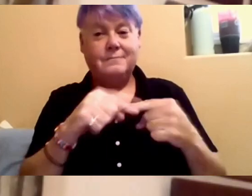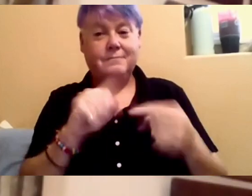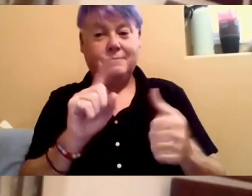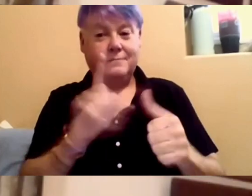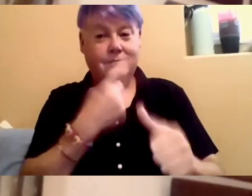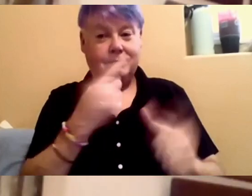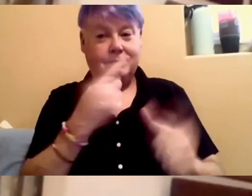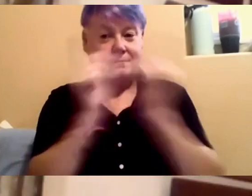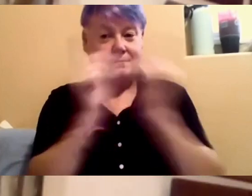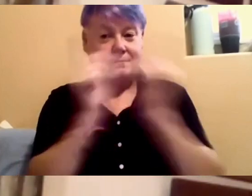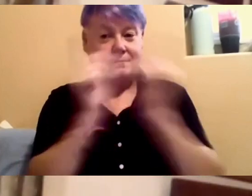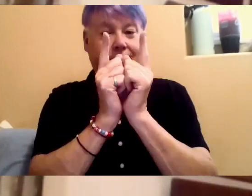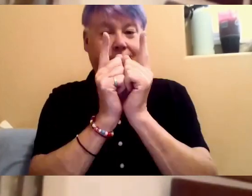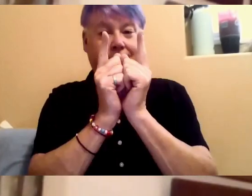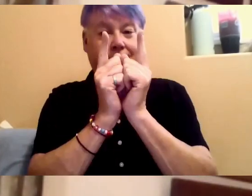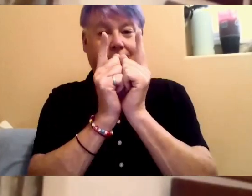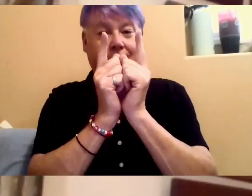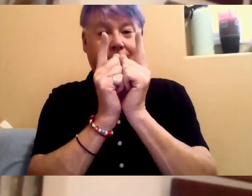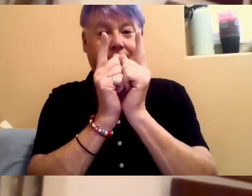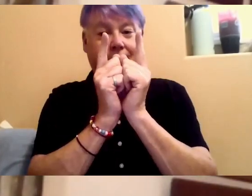her. And